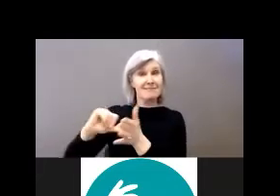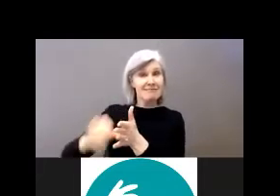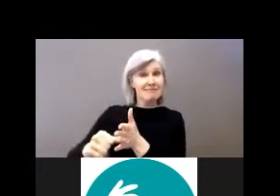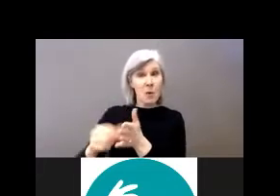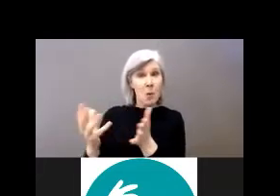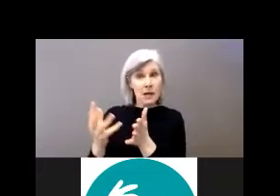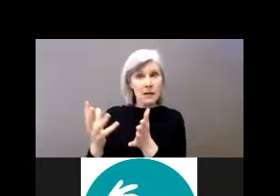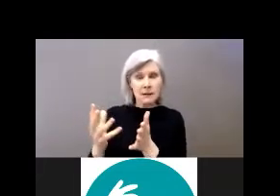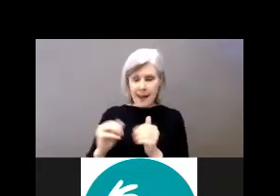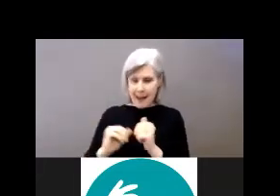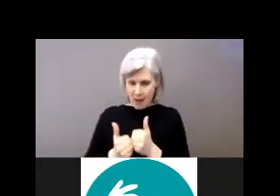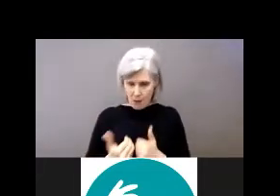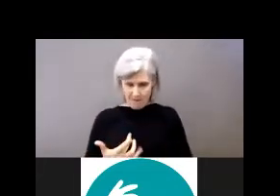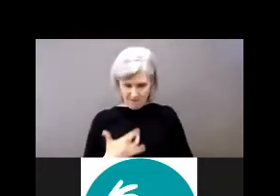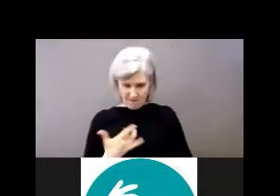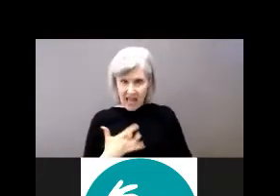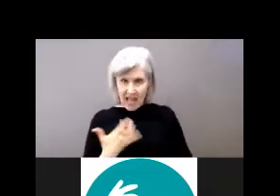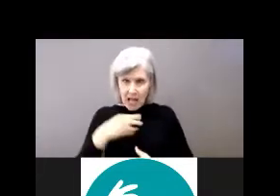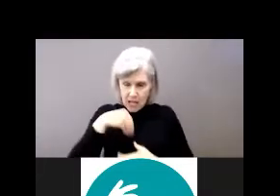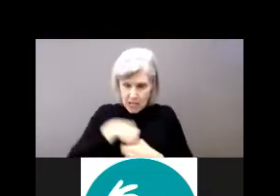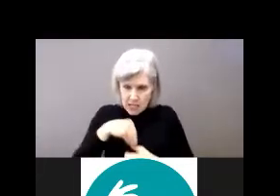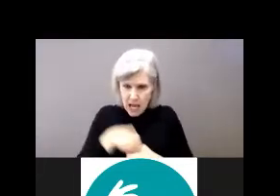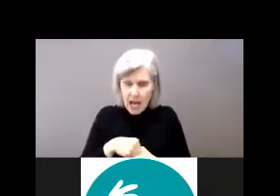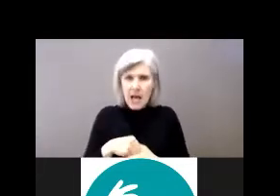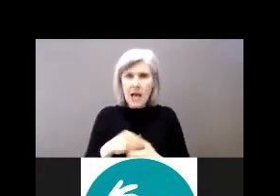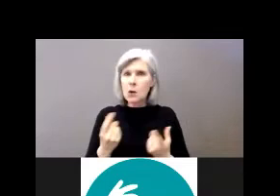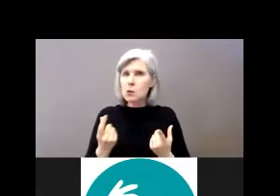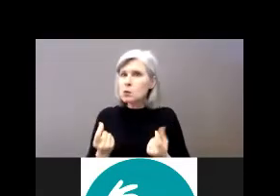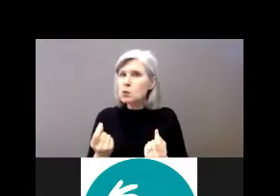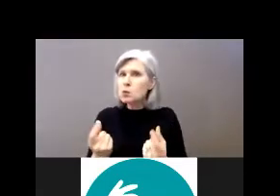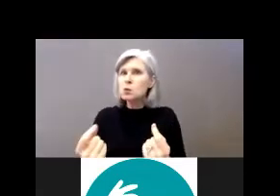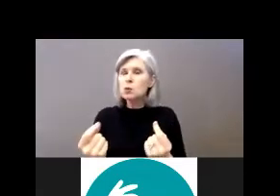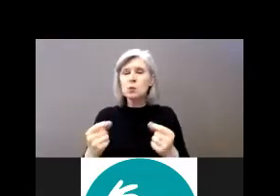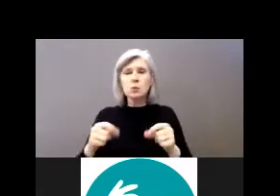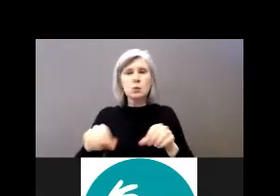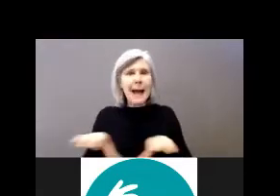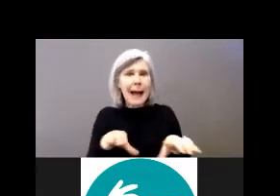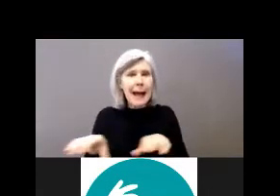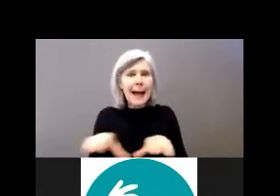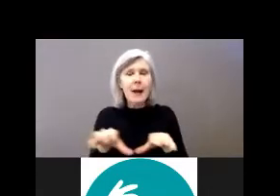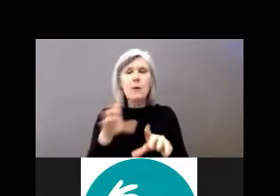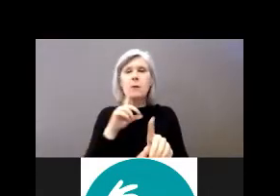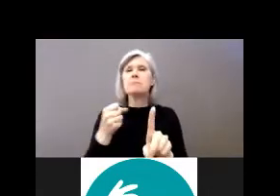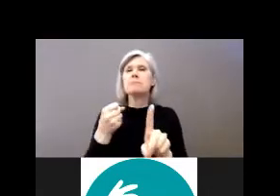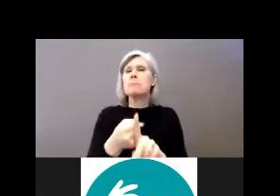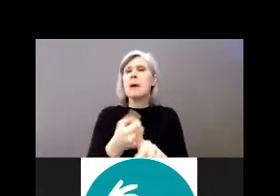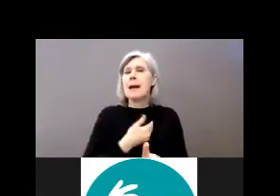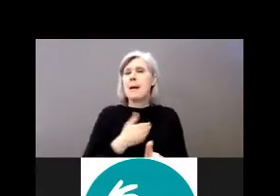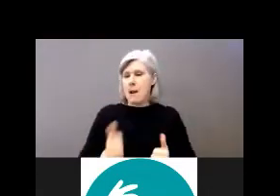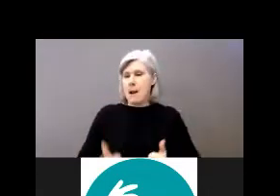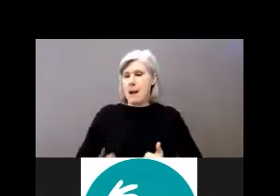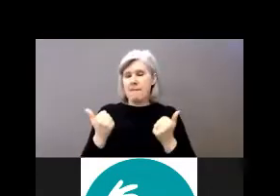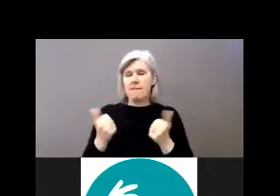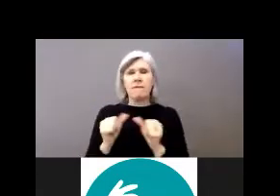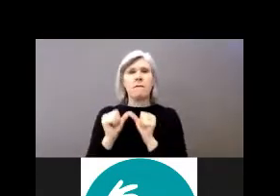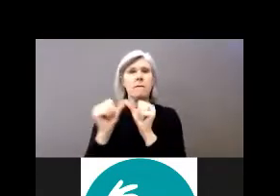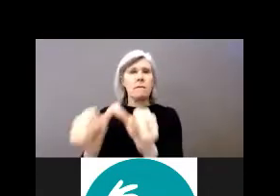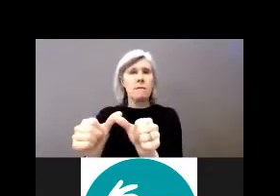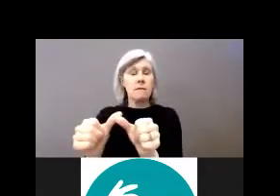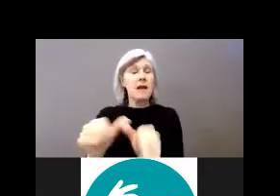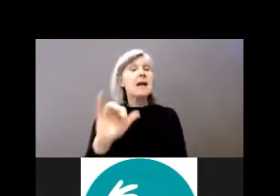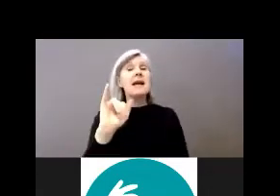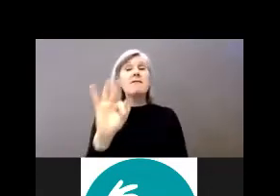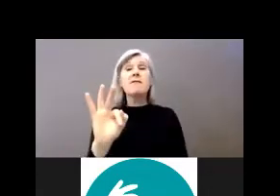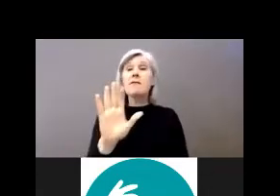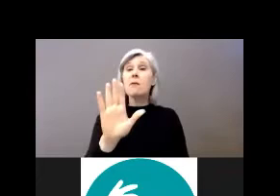drives our longevity. So if you have negative thoughts about yourself, you have poor self-esteem, pretty soon you start